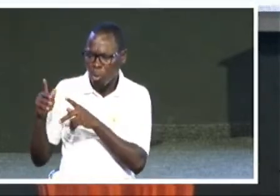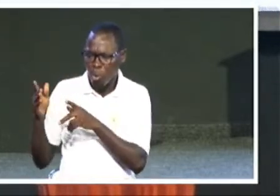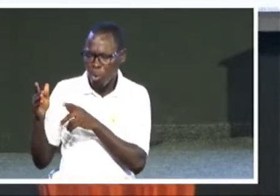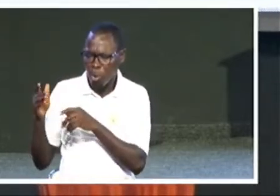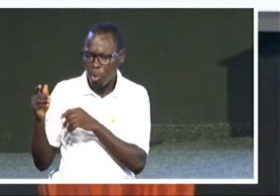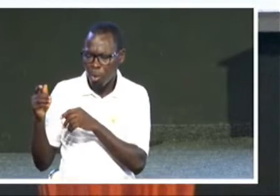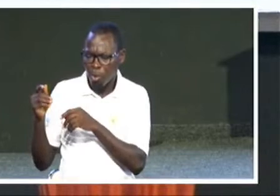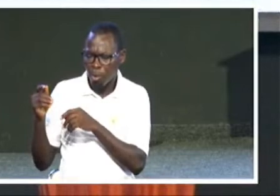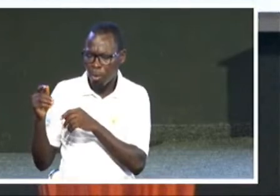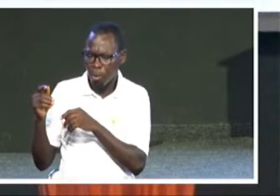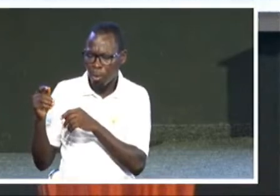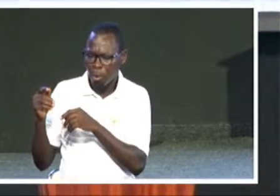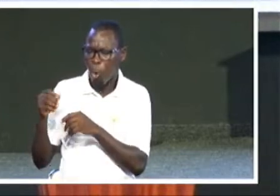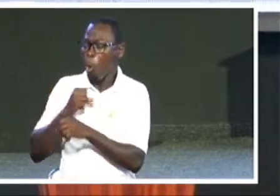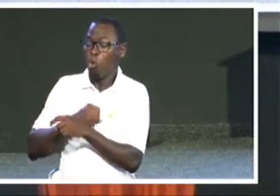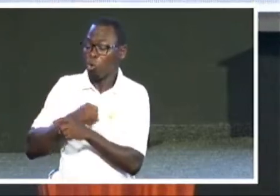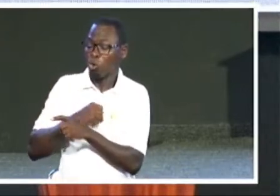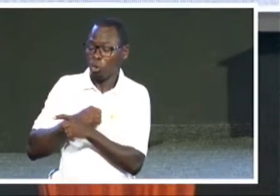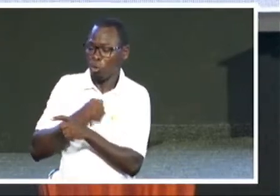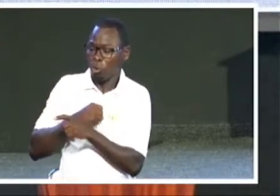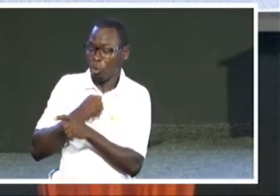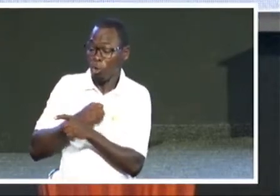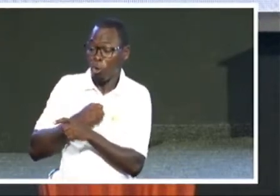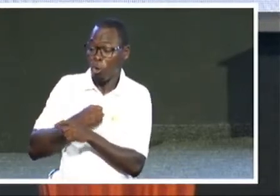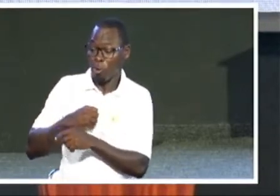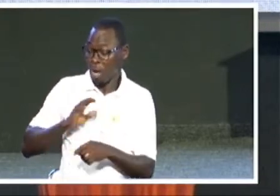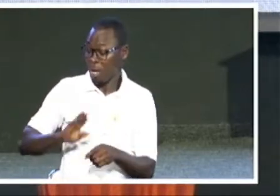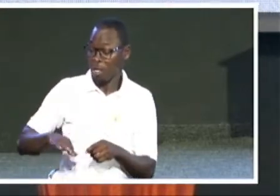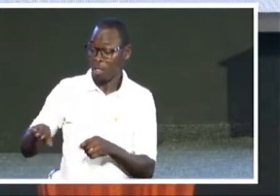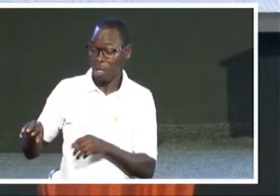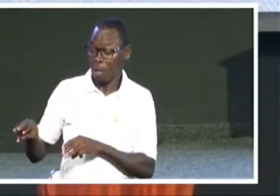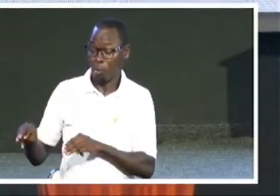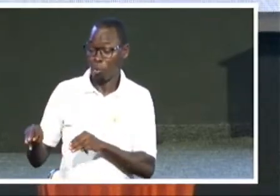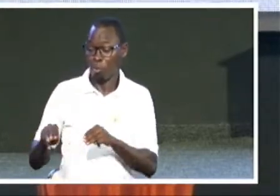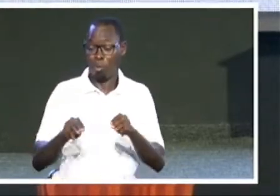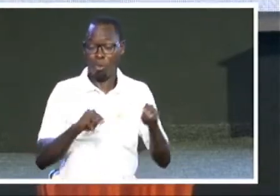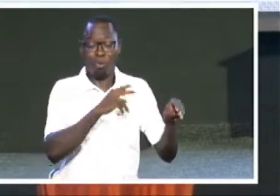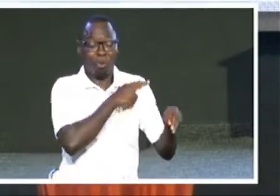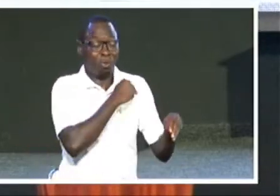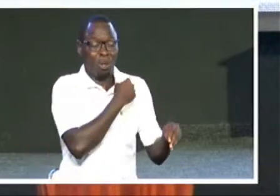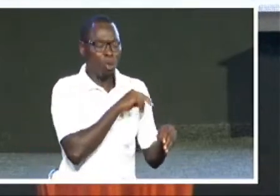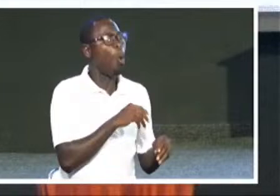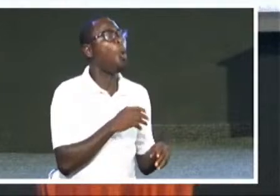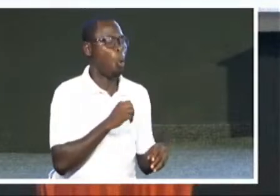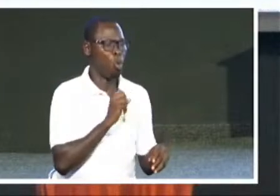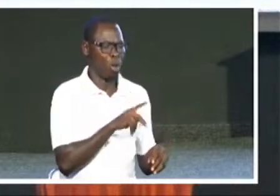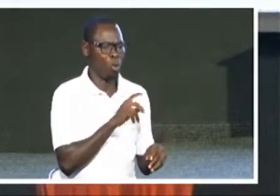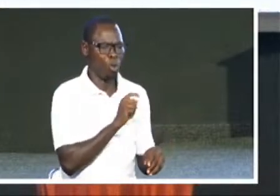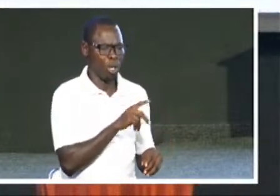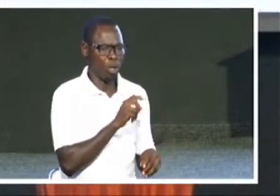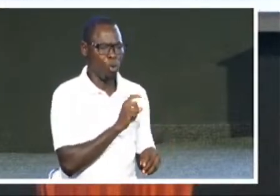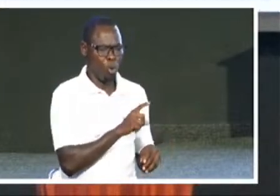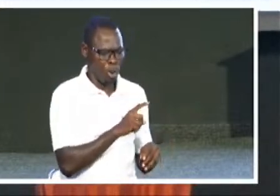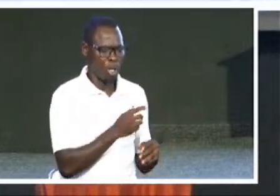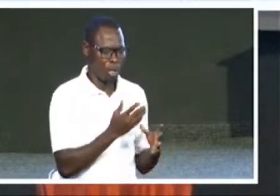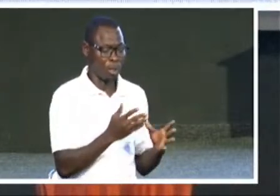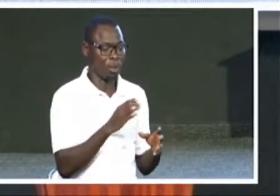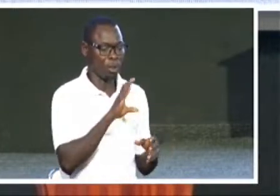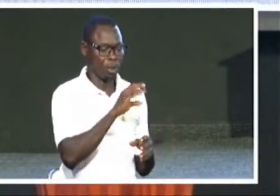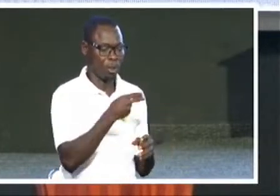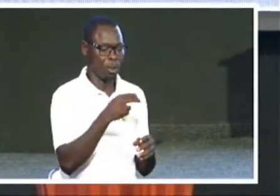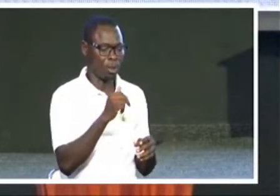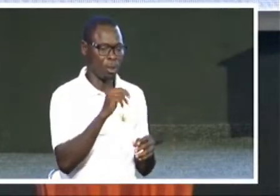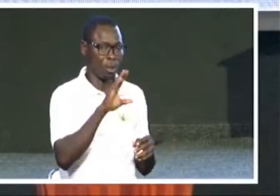They'll be like, oh, I'm so sorry, I have to drop my child in this, I've got to go to the hospital. Then you're like, okay, can we chat in